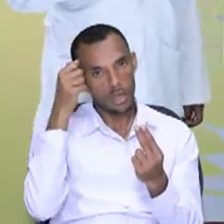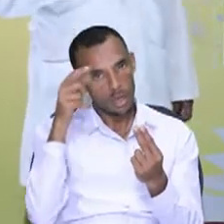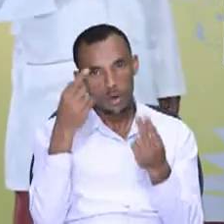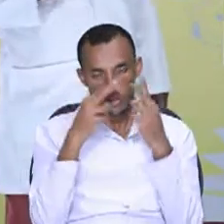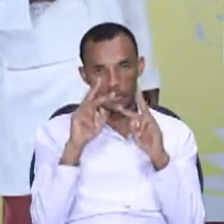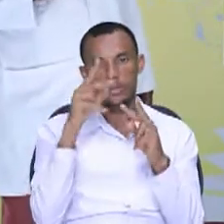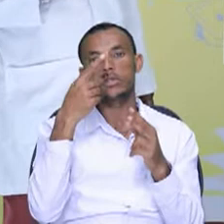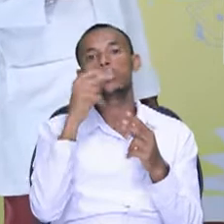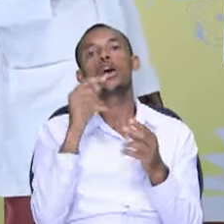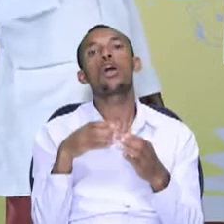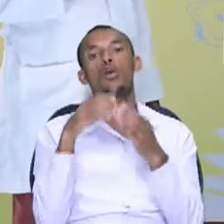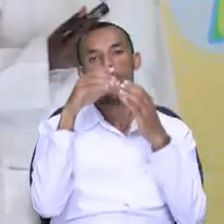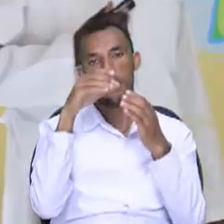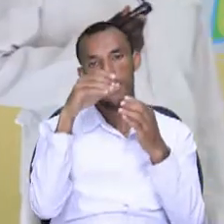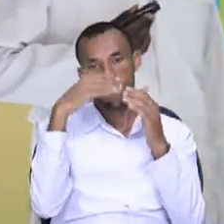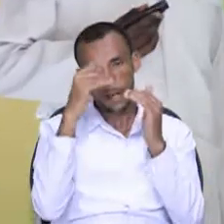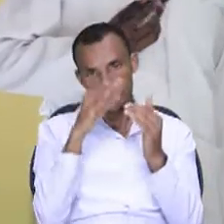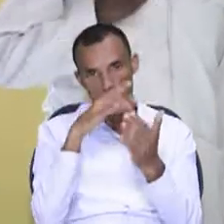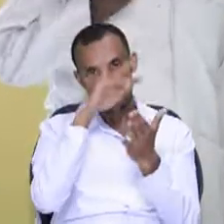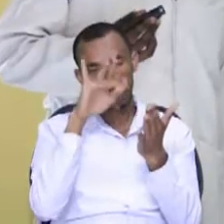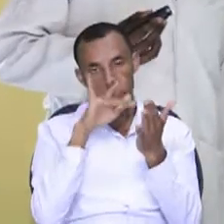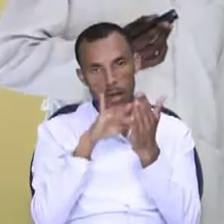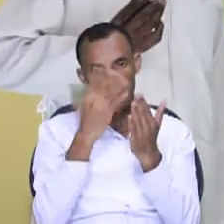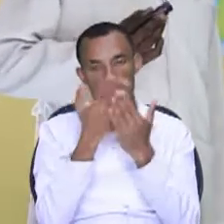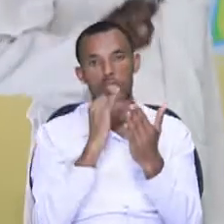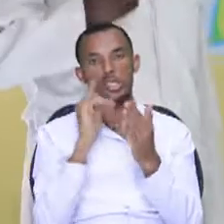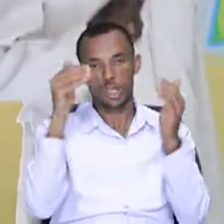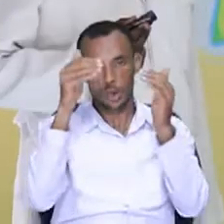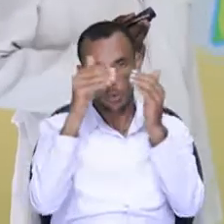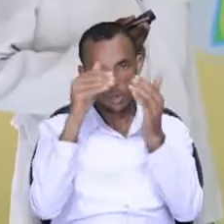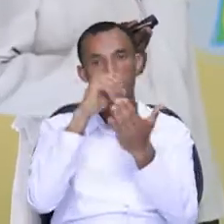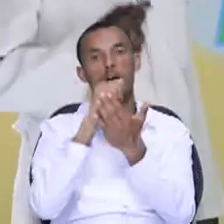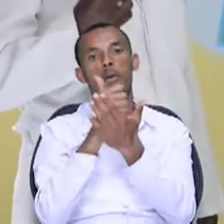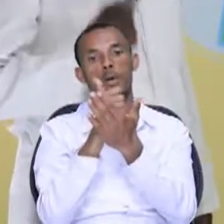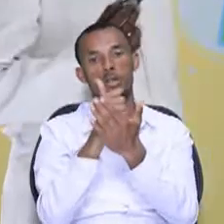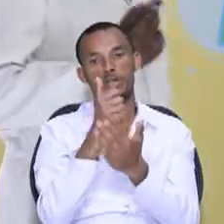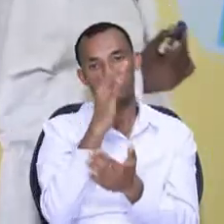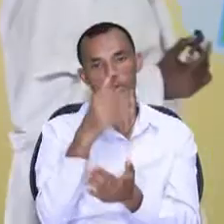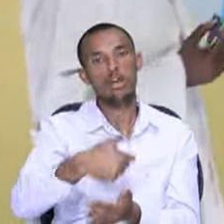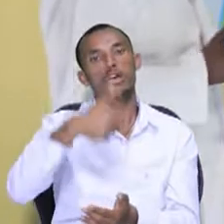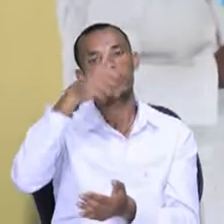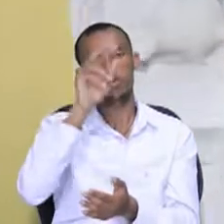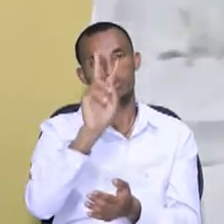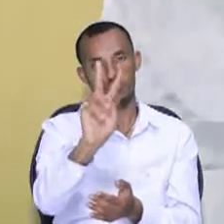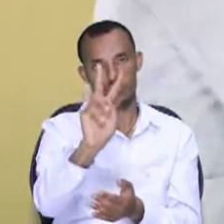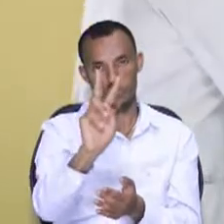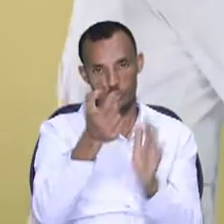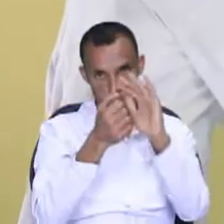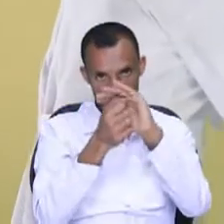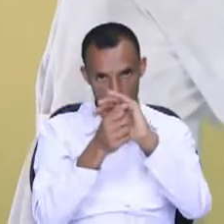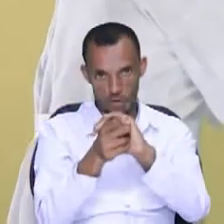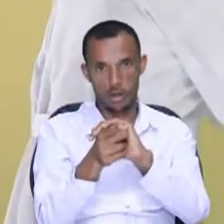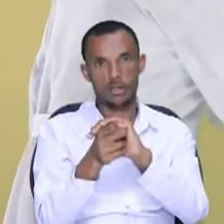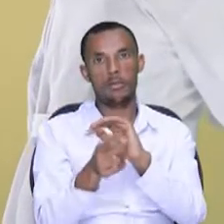the atomic mass of the middle element is equal to the average of the other 2. For example,